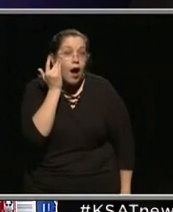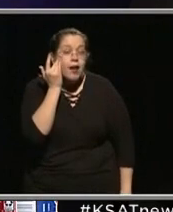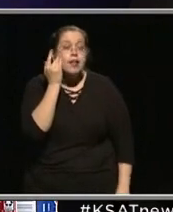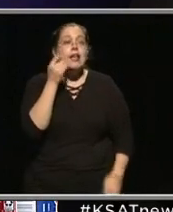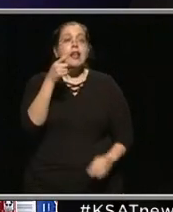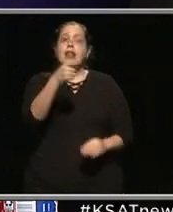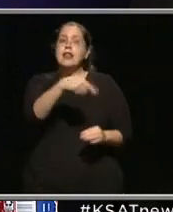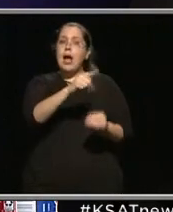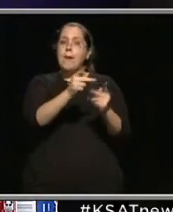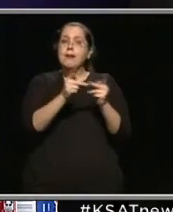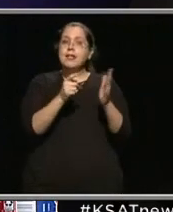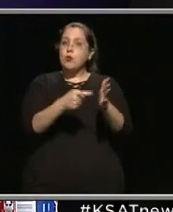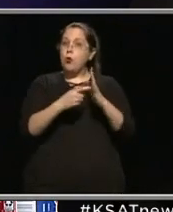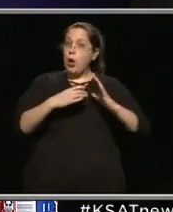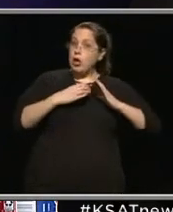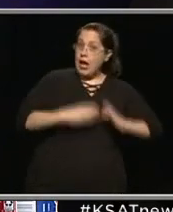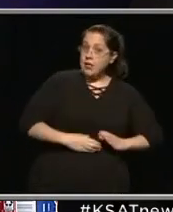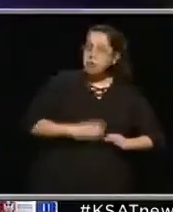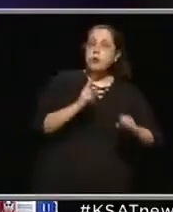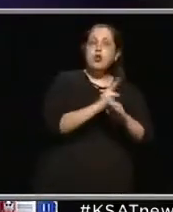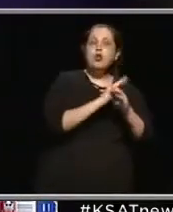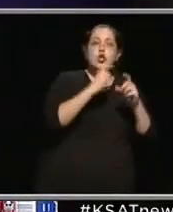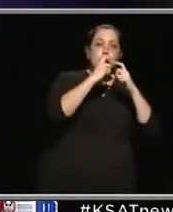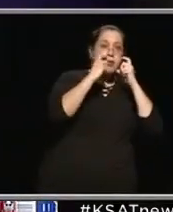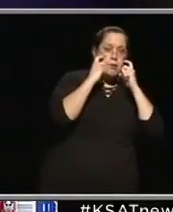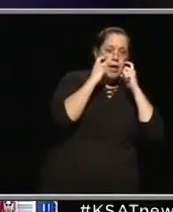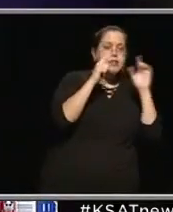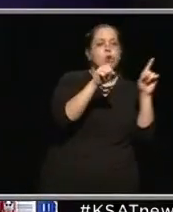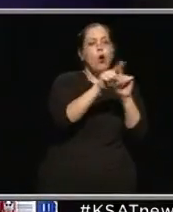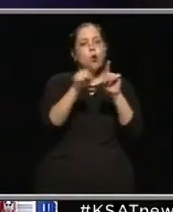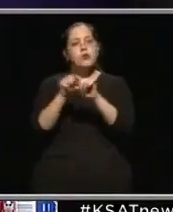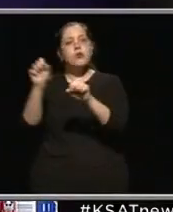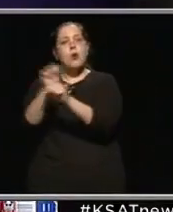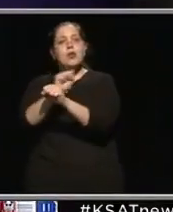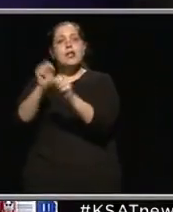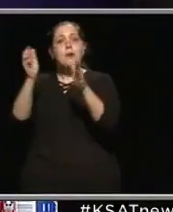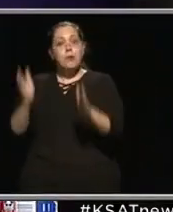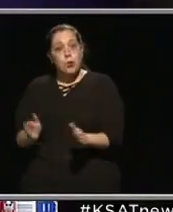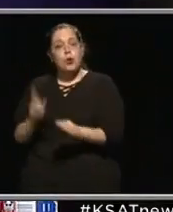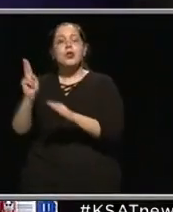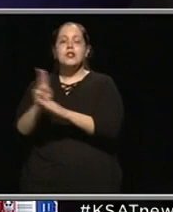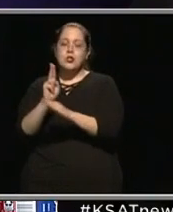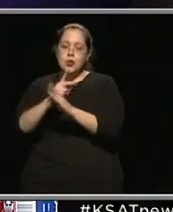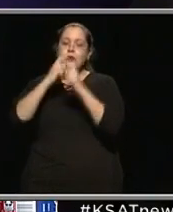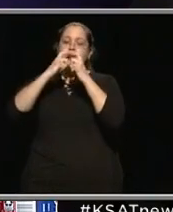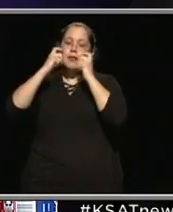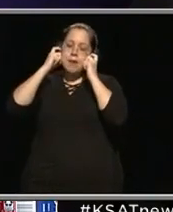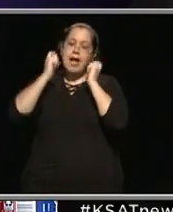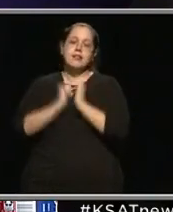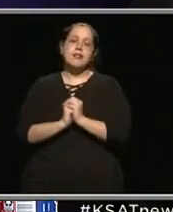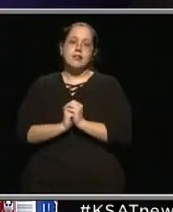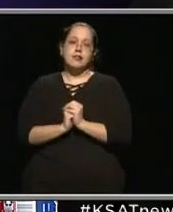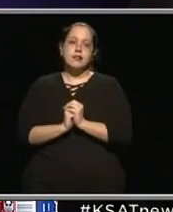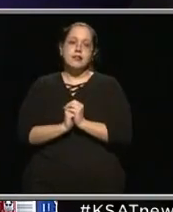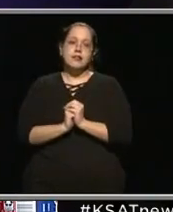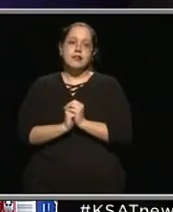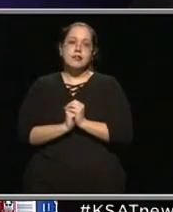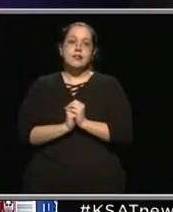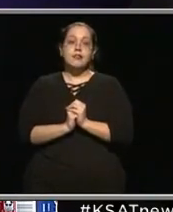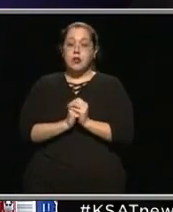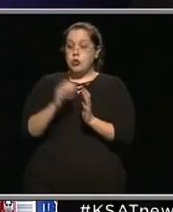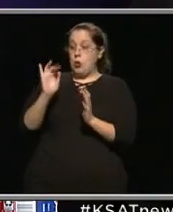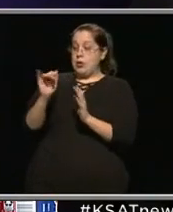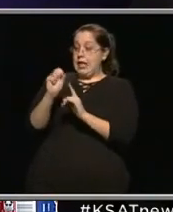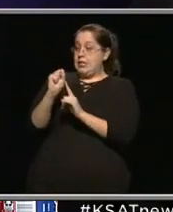salon required the customer to wear the face mask and required their technicians to wear their face mask. So in that